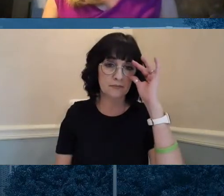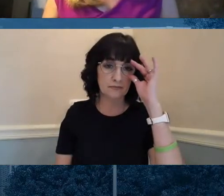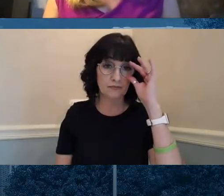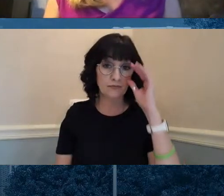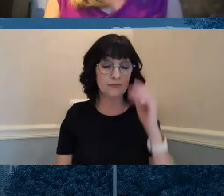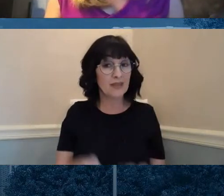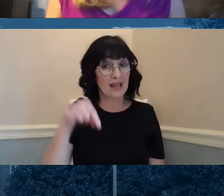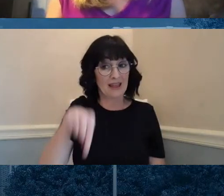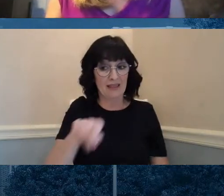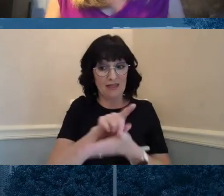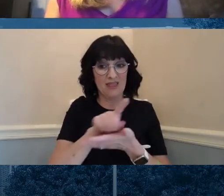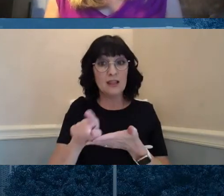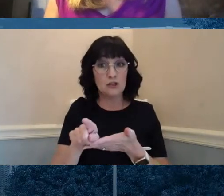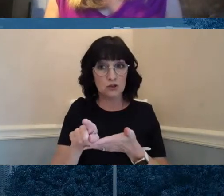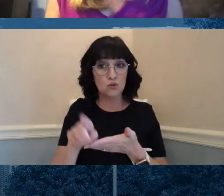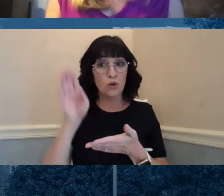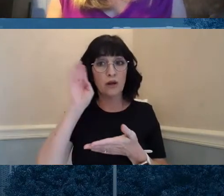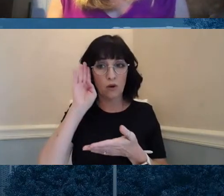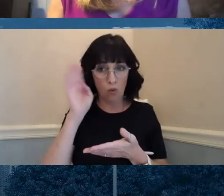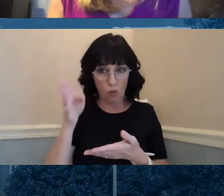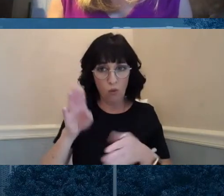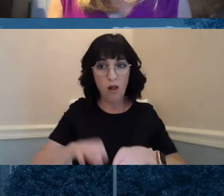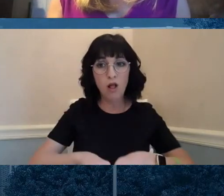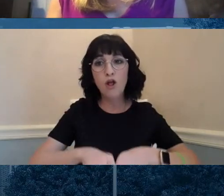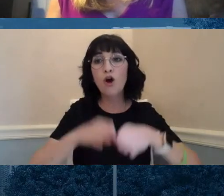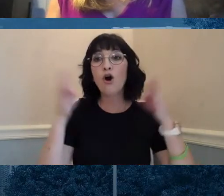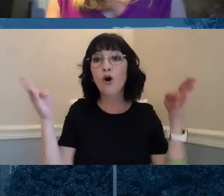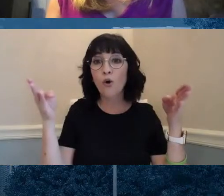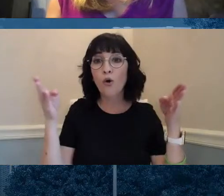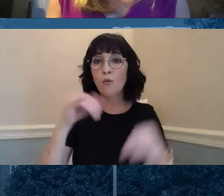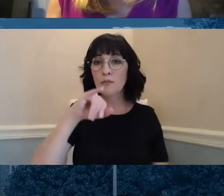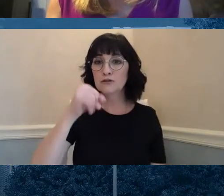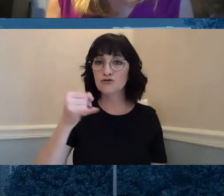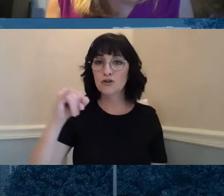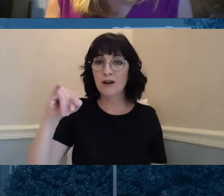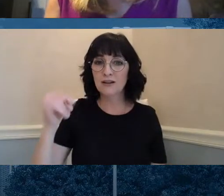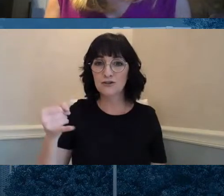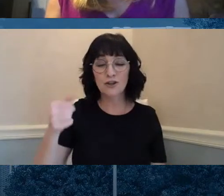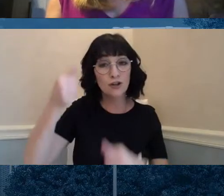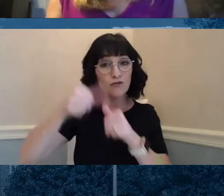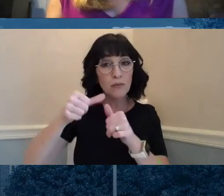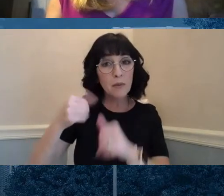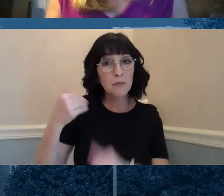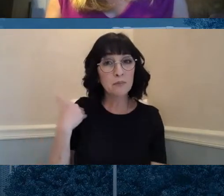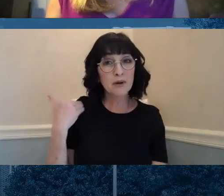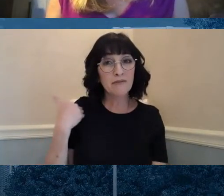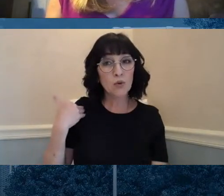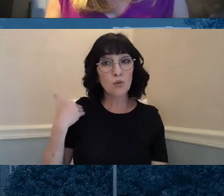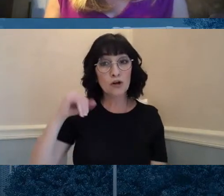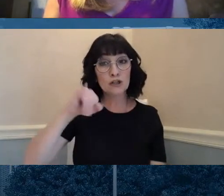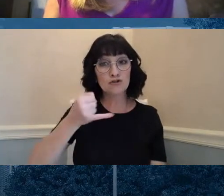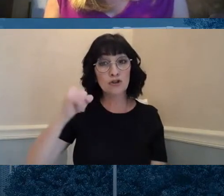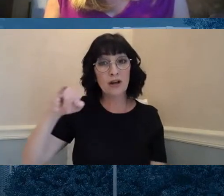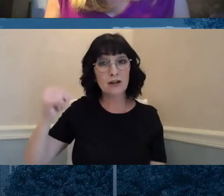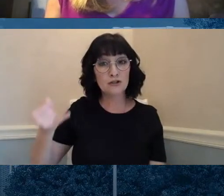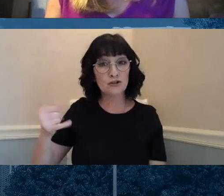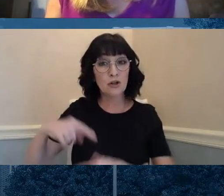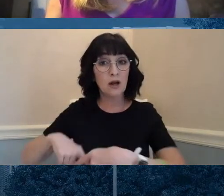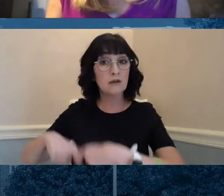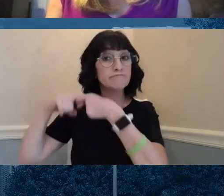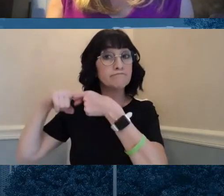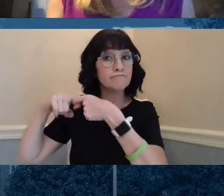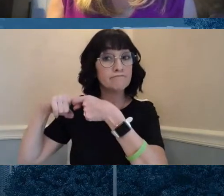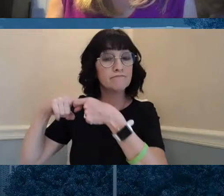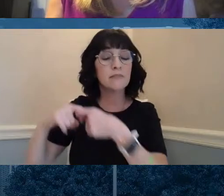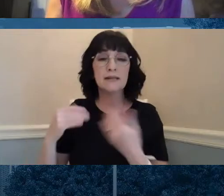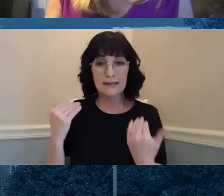of Johnson & Johnson vaccine following the safety pause by CDC and FDA that has now been lifted. We hope